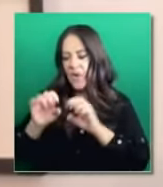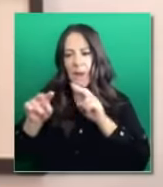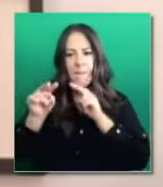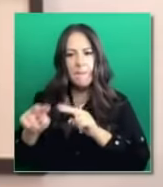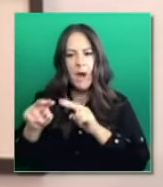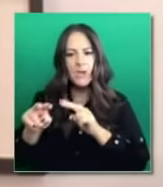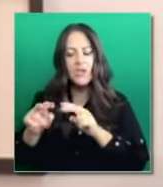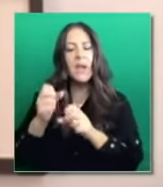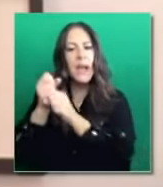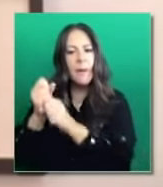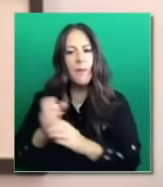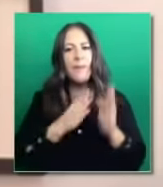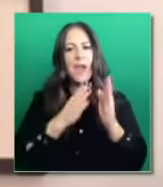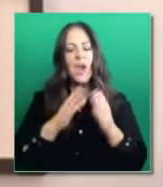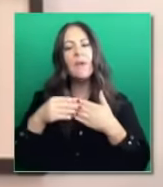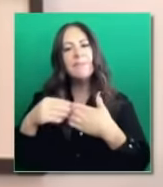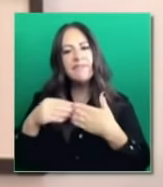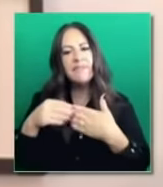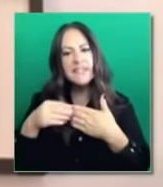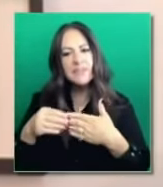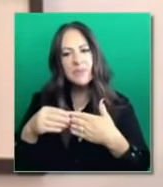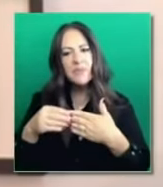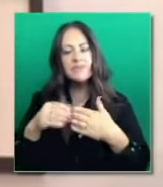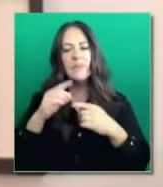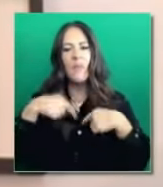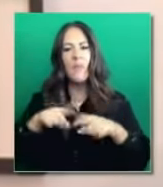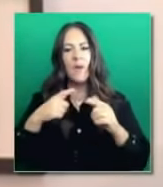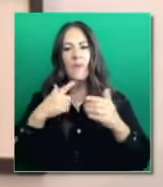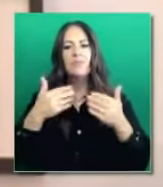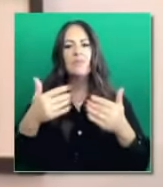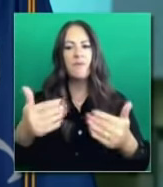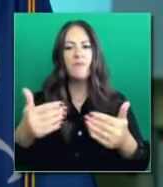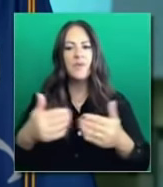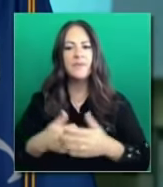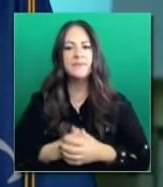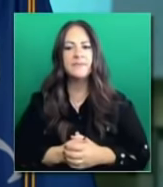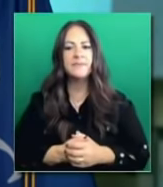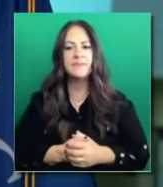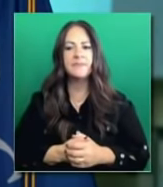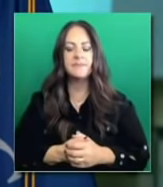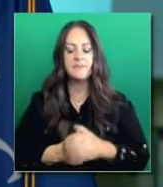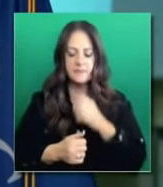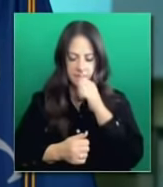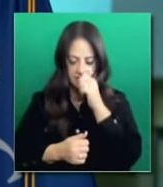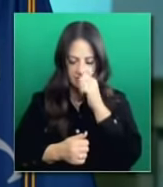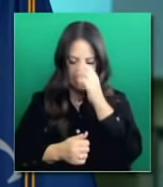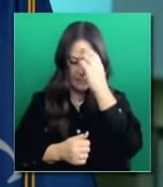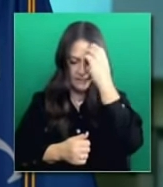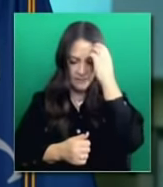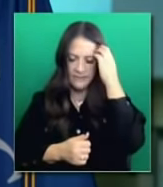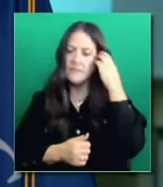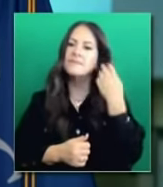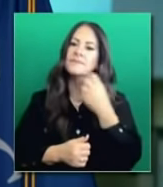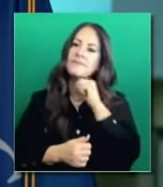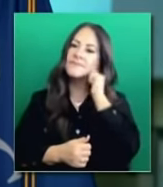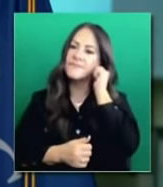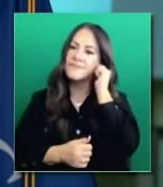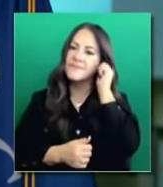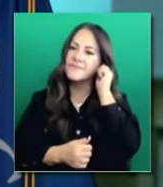be prepared to be flexible as we go forward. I appreciate the sentiment, and I certainly